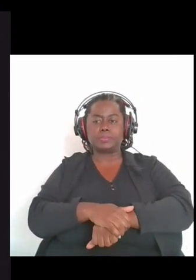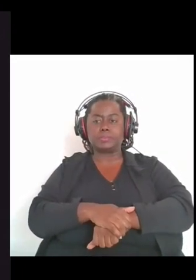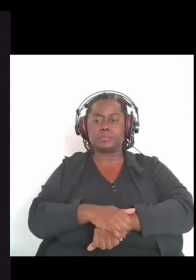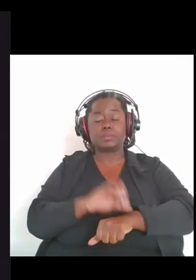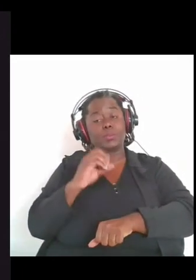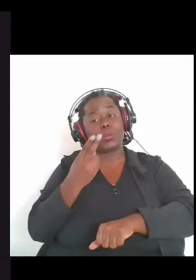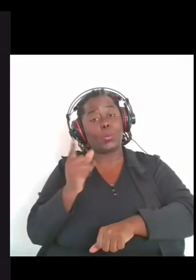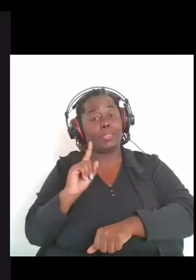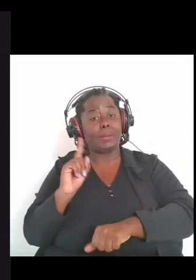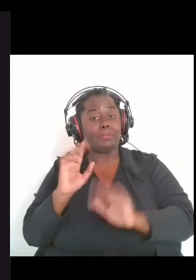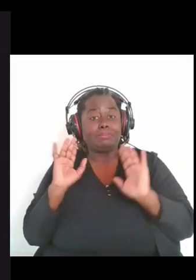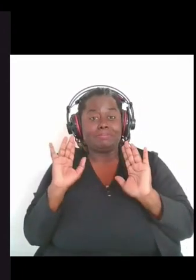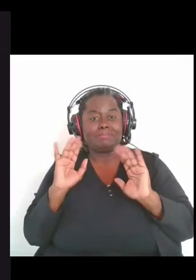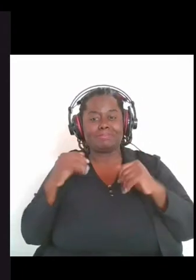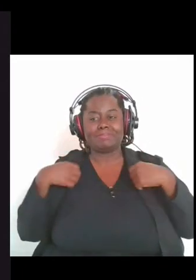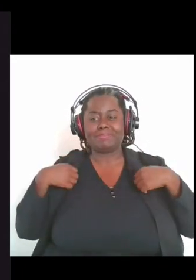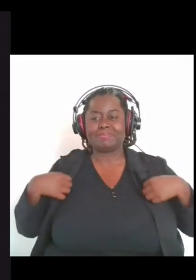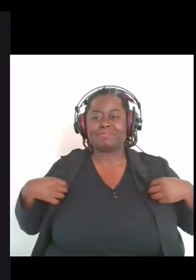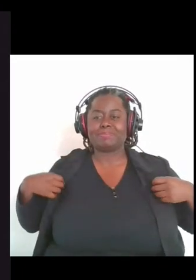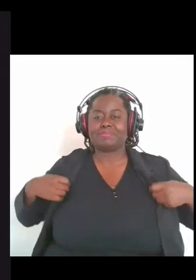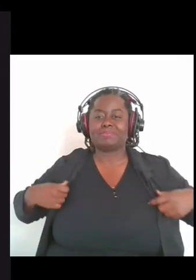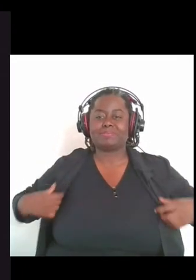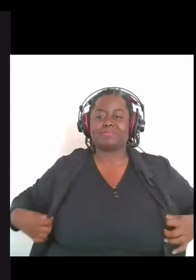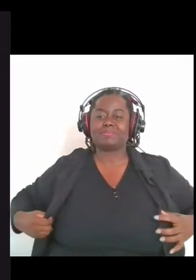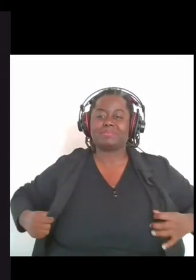wrap up the morning session